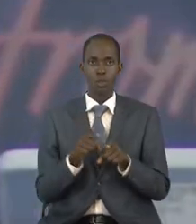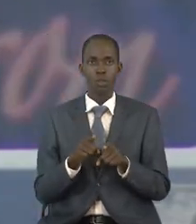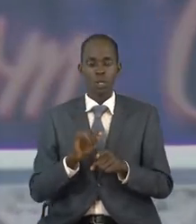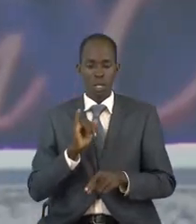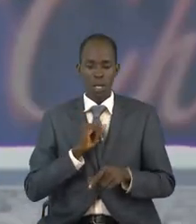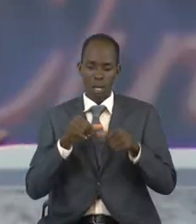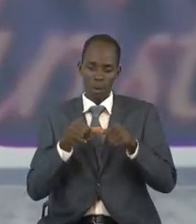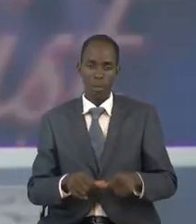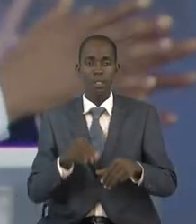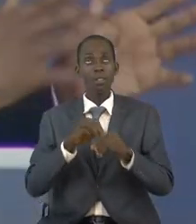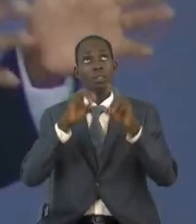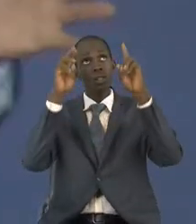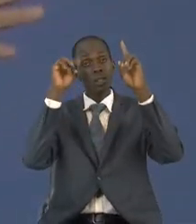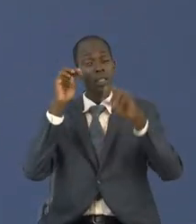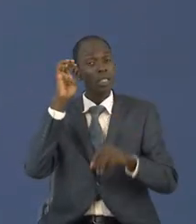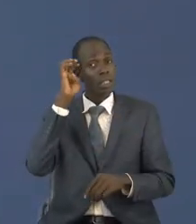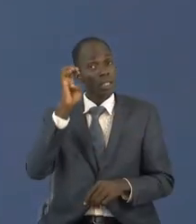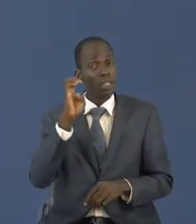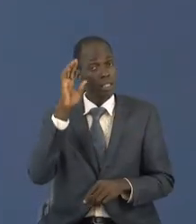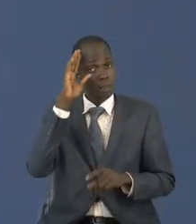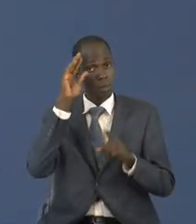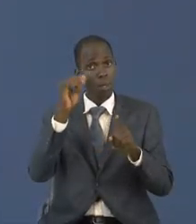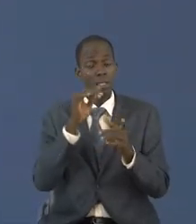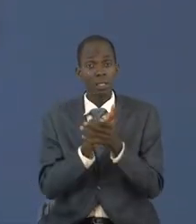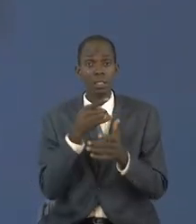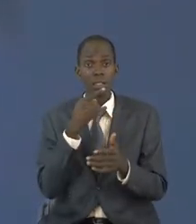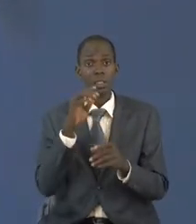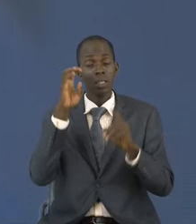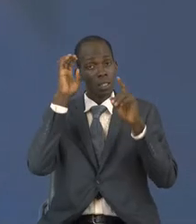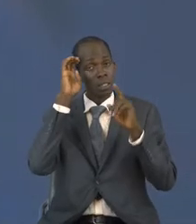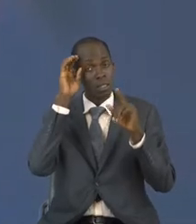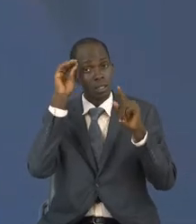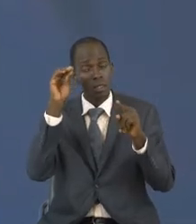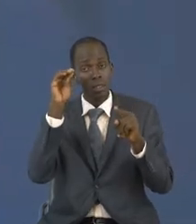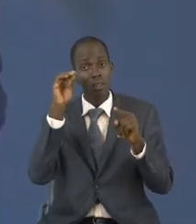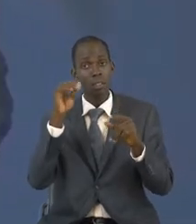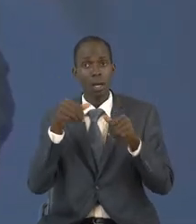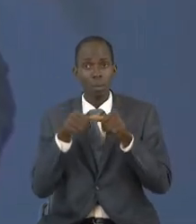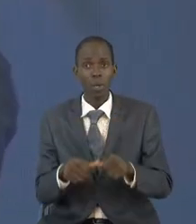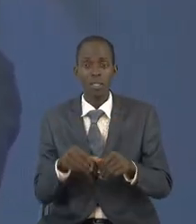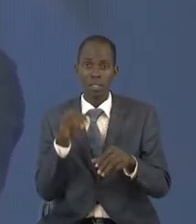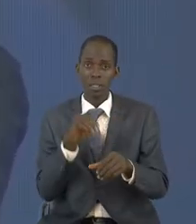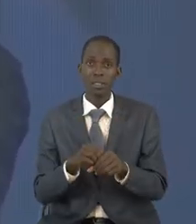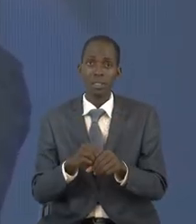that says he abideth in him ought himself also so